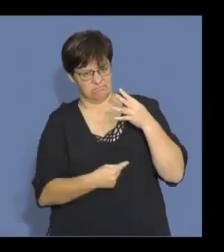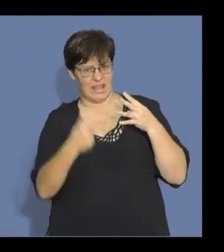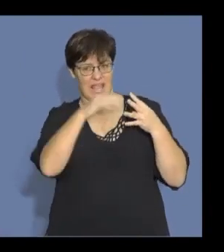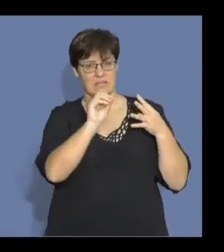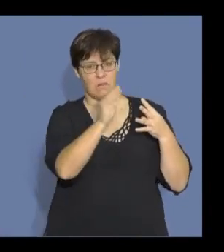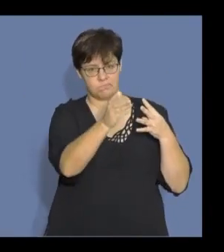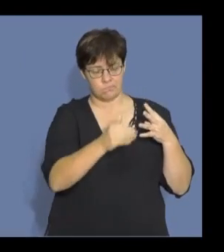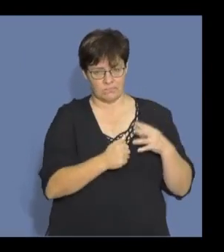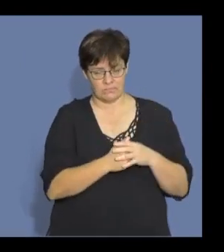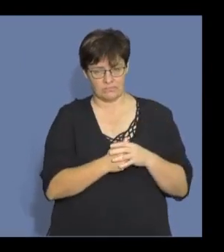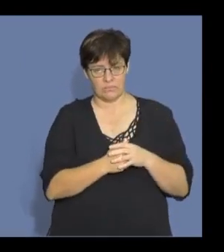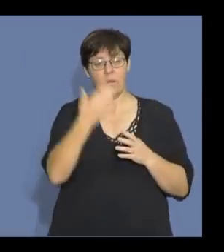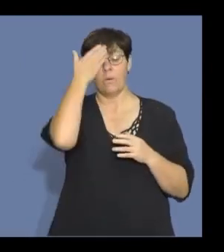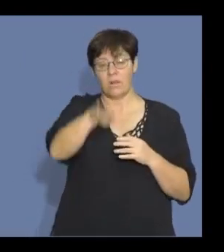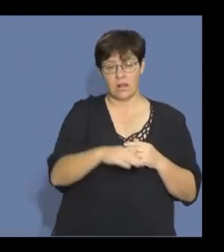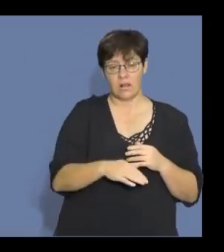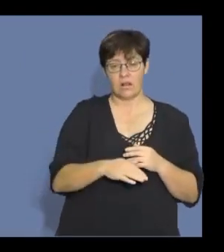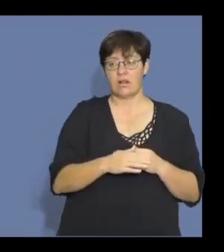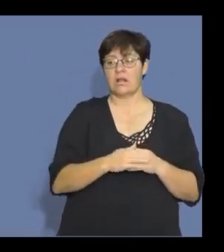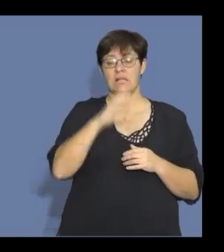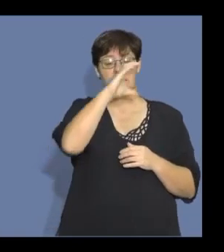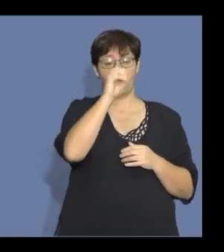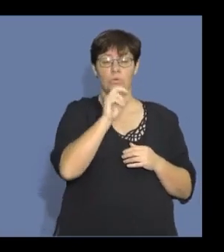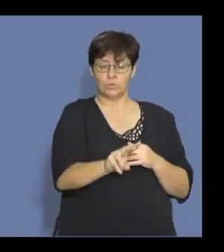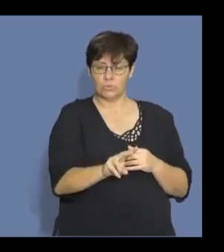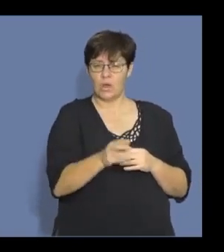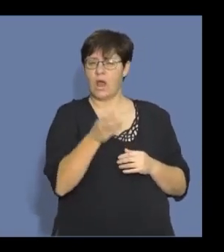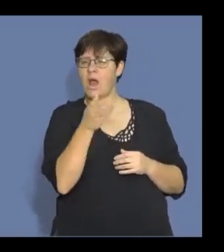gases. And we know that even though carbon dioxide makes up only